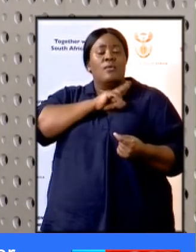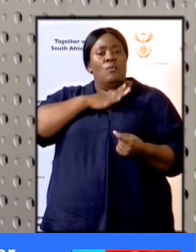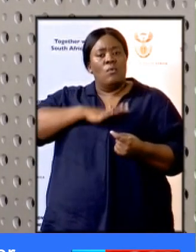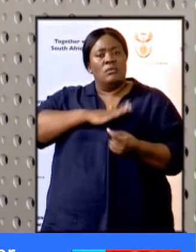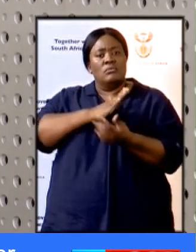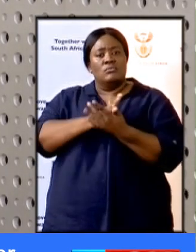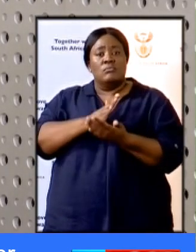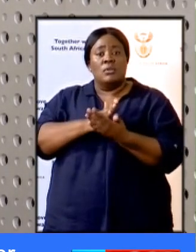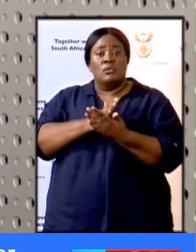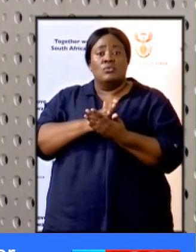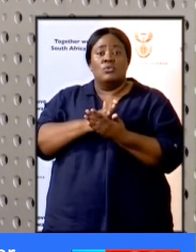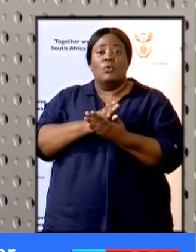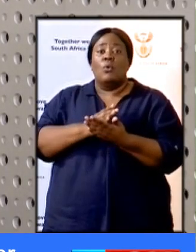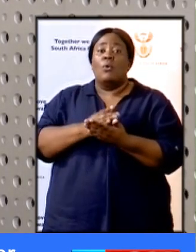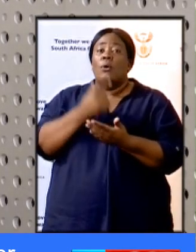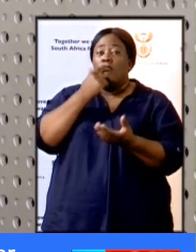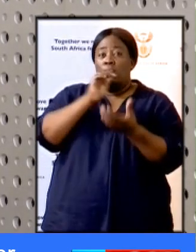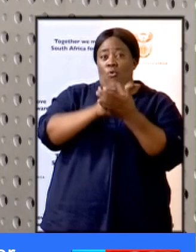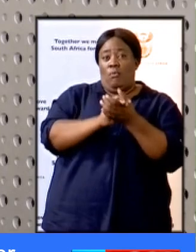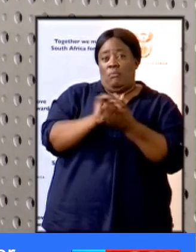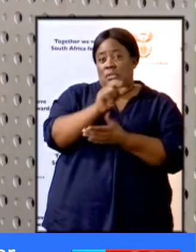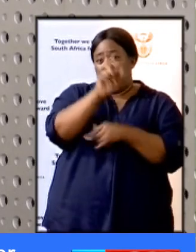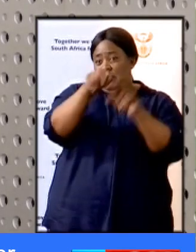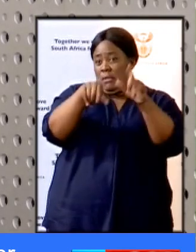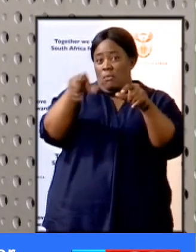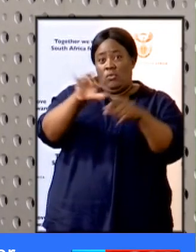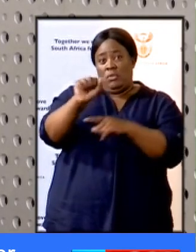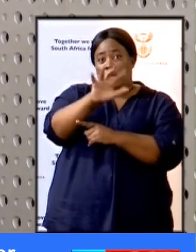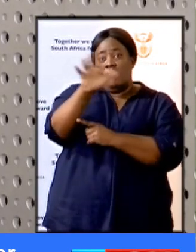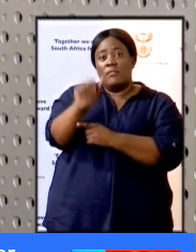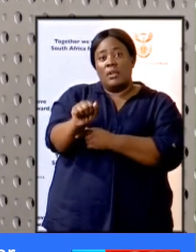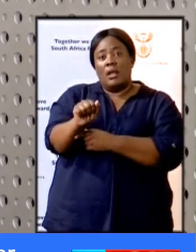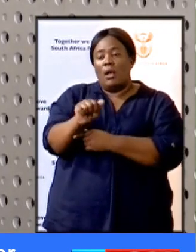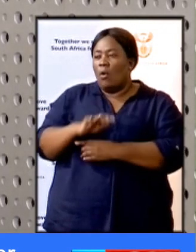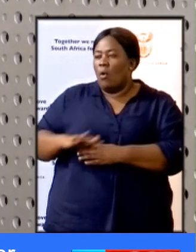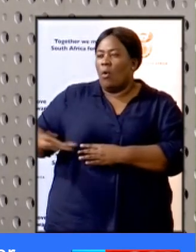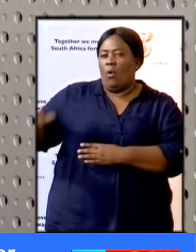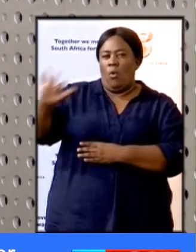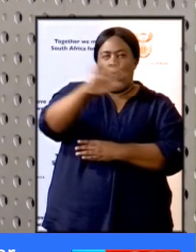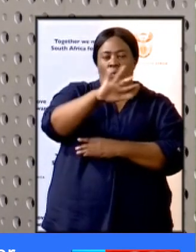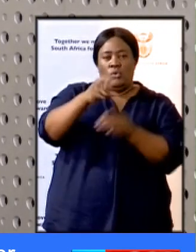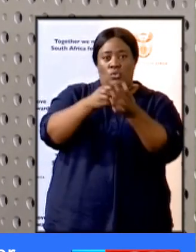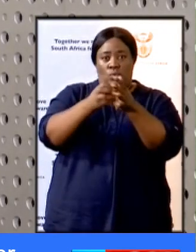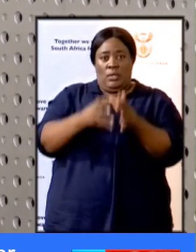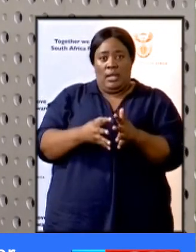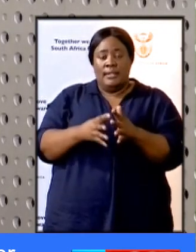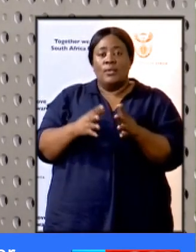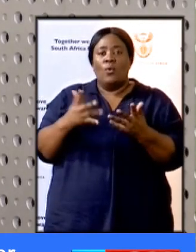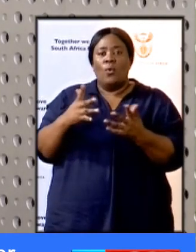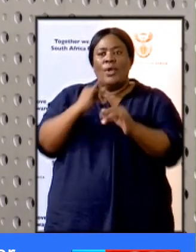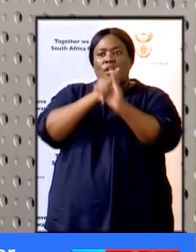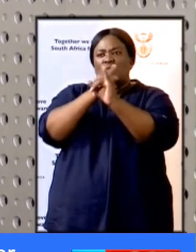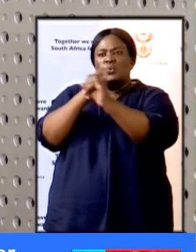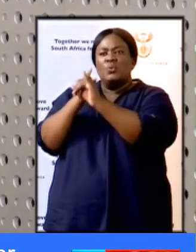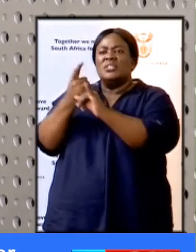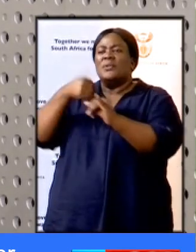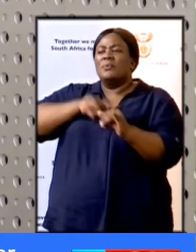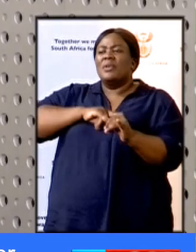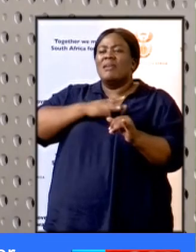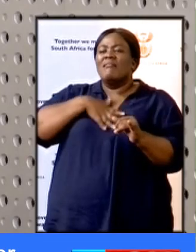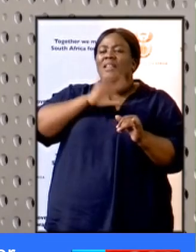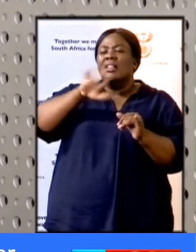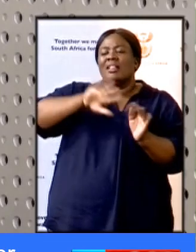assurances to South Africa today. No single student or institution will be left behind in